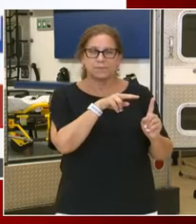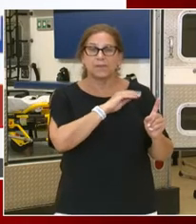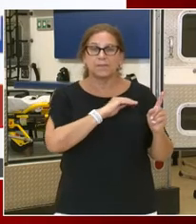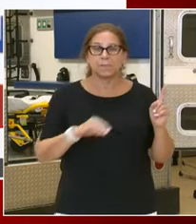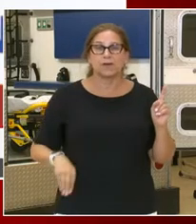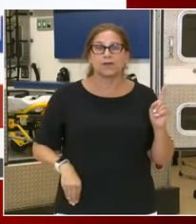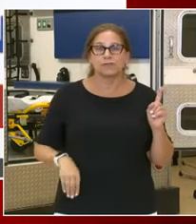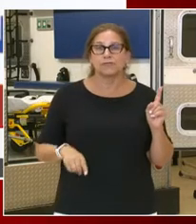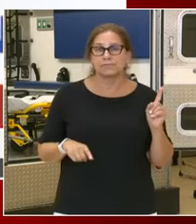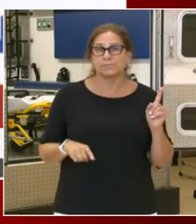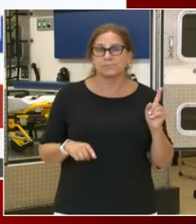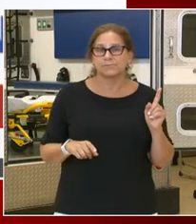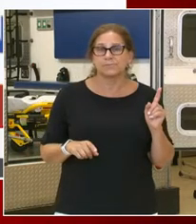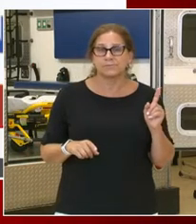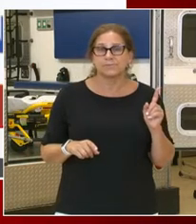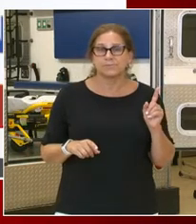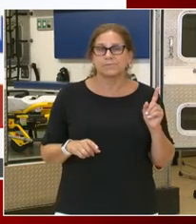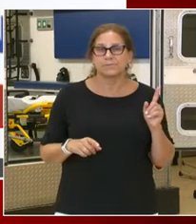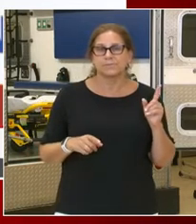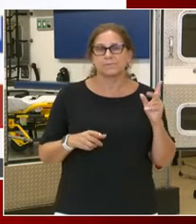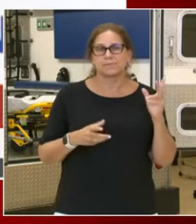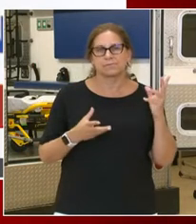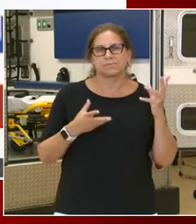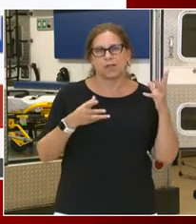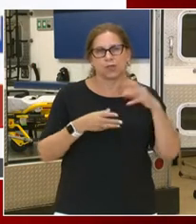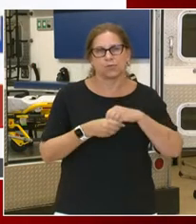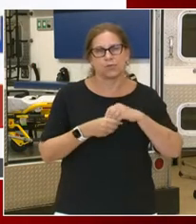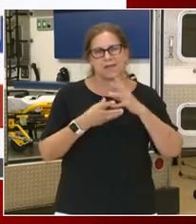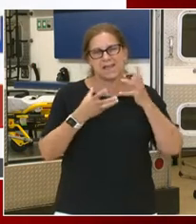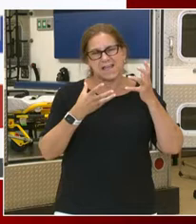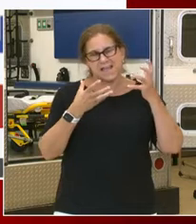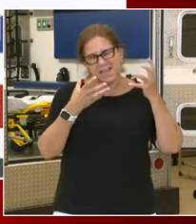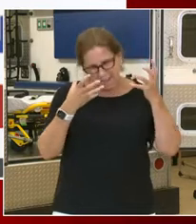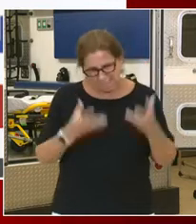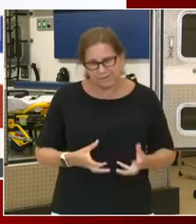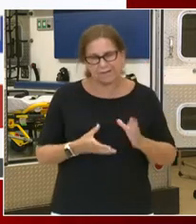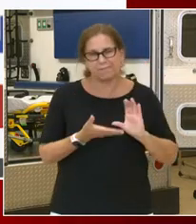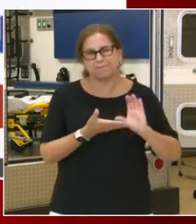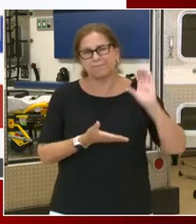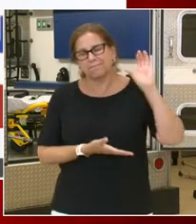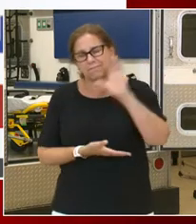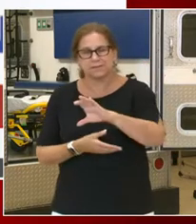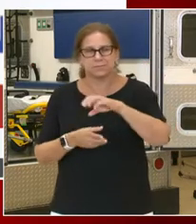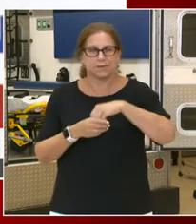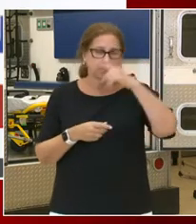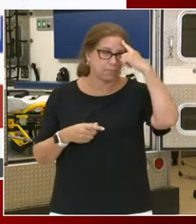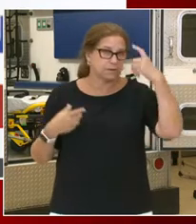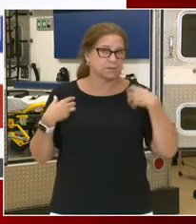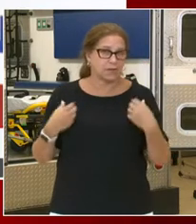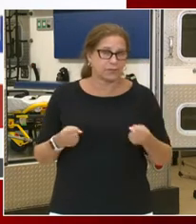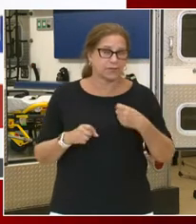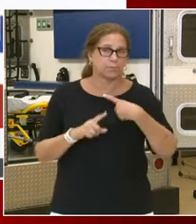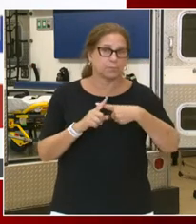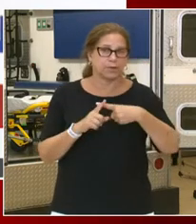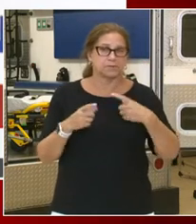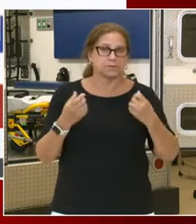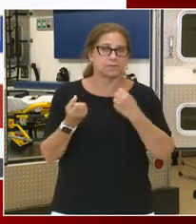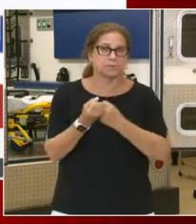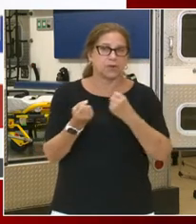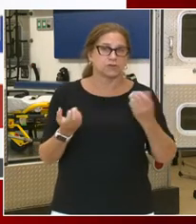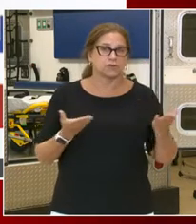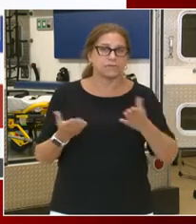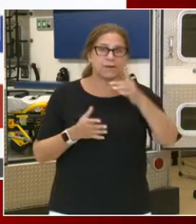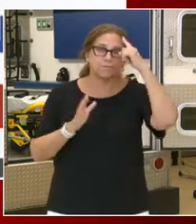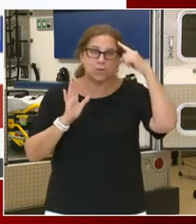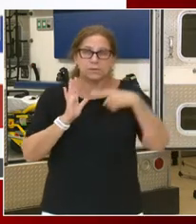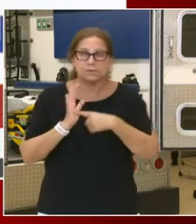dollars of additional investments in mental health supports. For example, in this budget, there's an $8 million investment to ensure